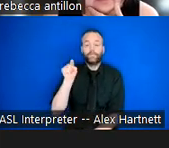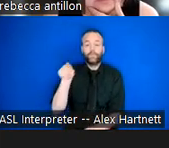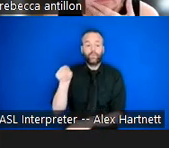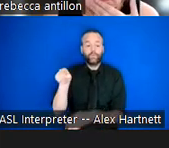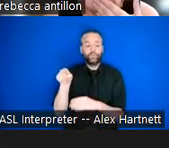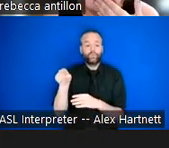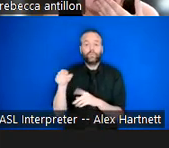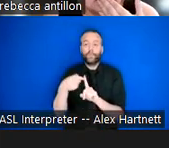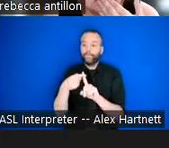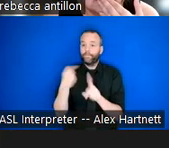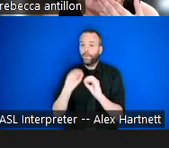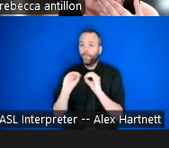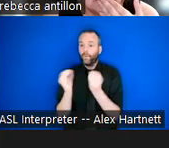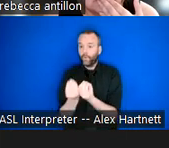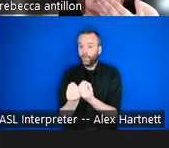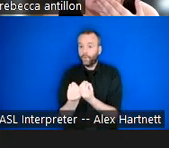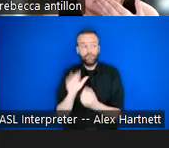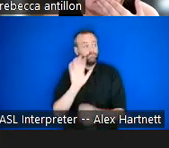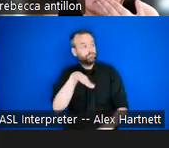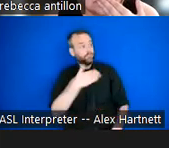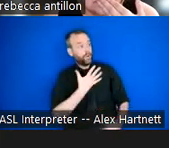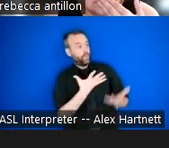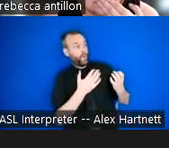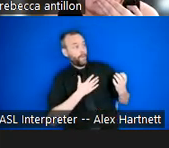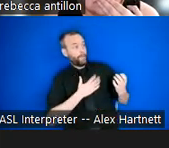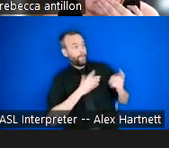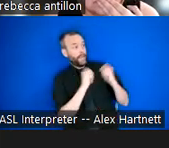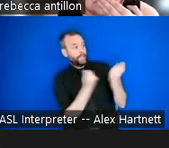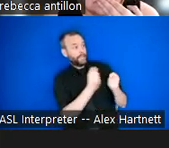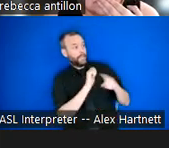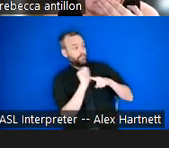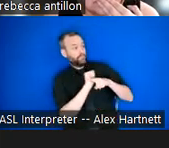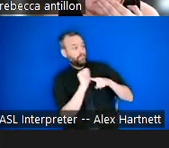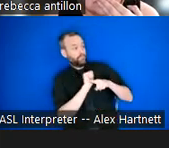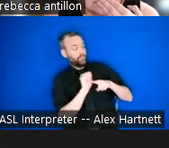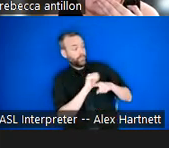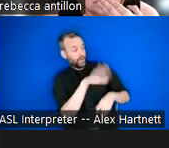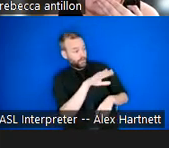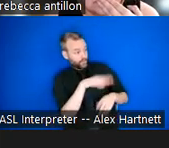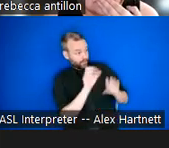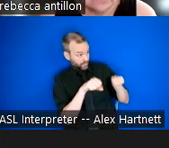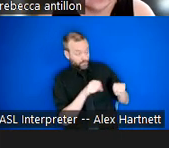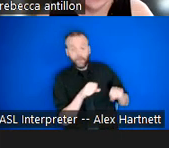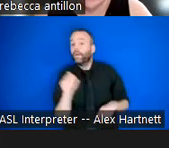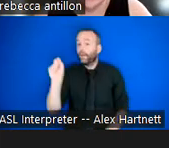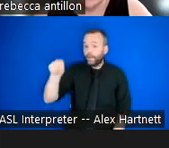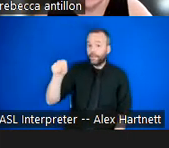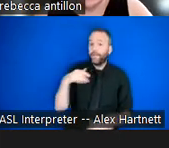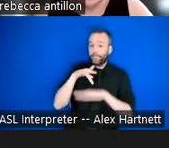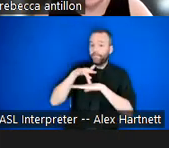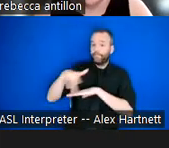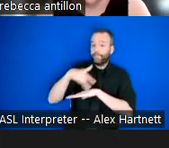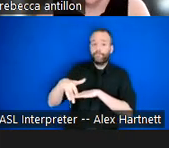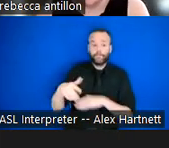team trained, we are actually happy to come to you as well. So the general open ones to the community are available here at our Ruston Conference